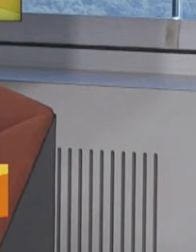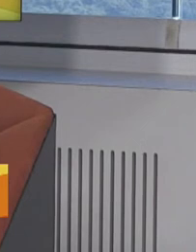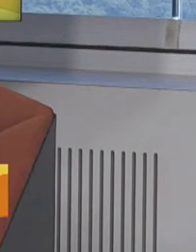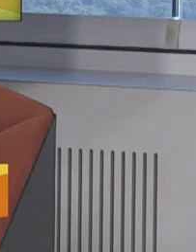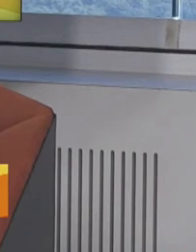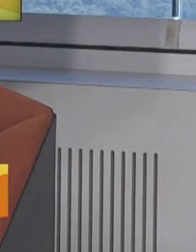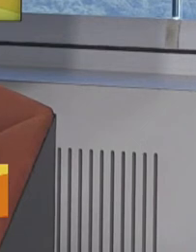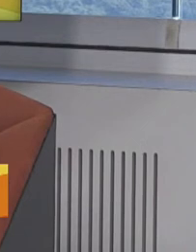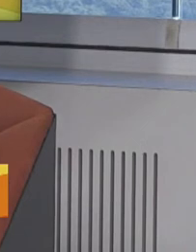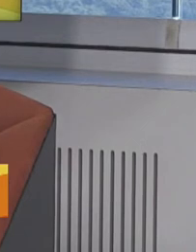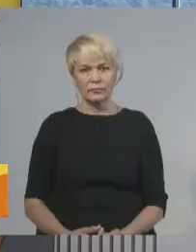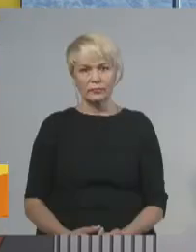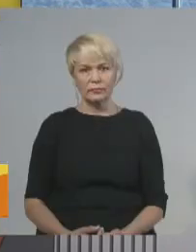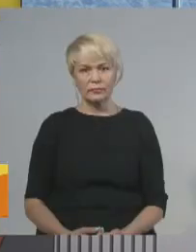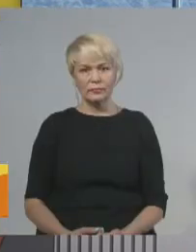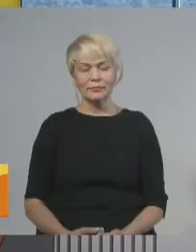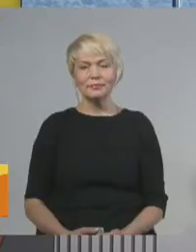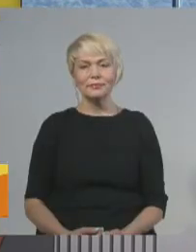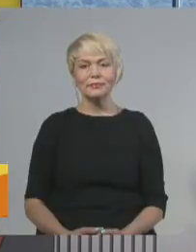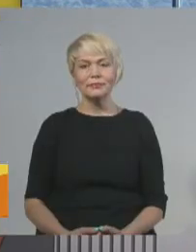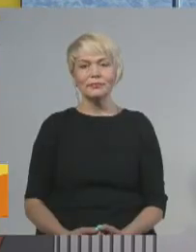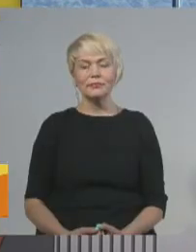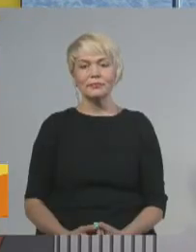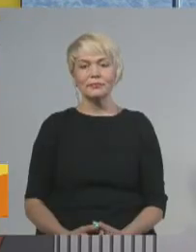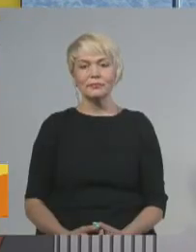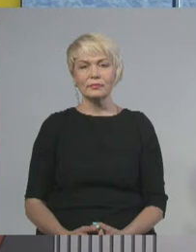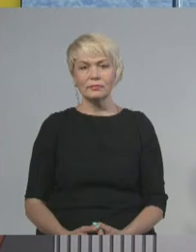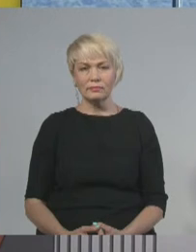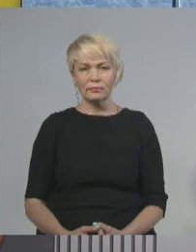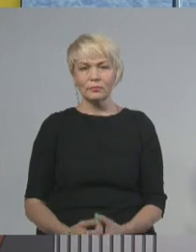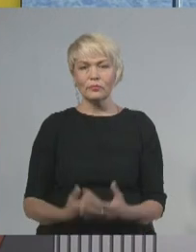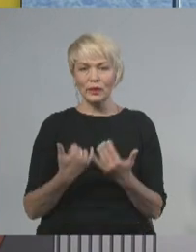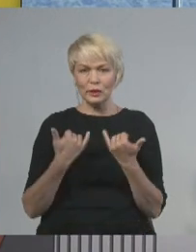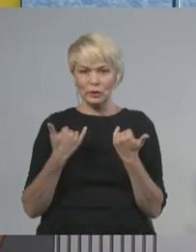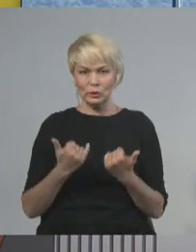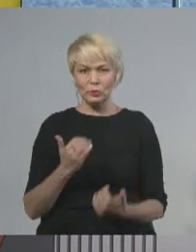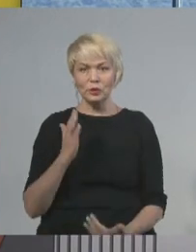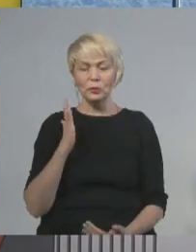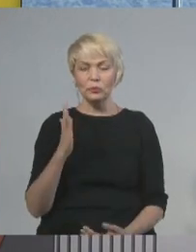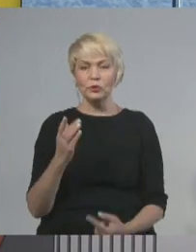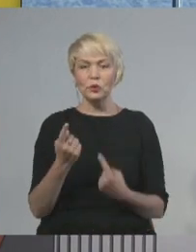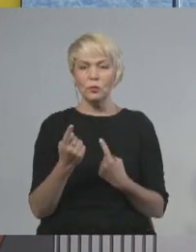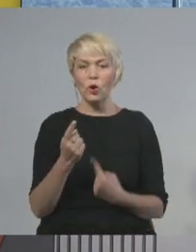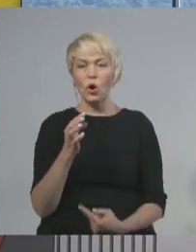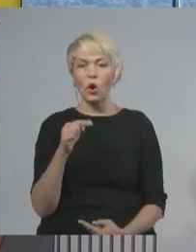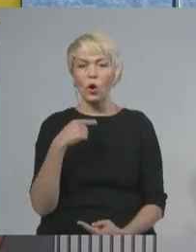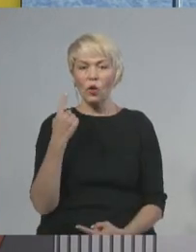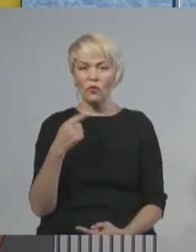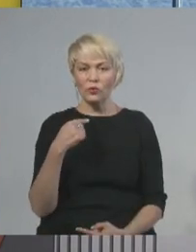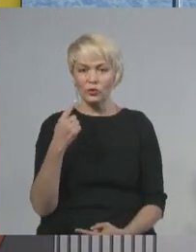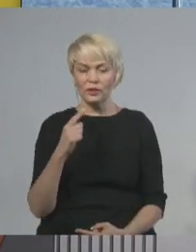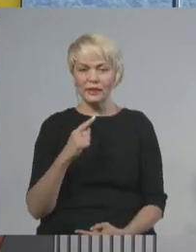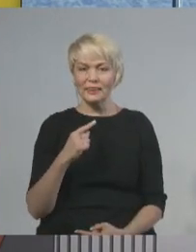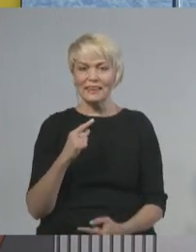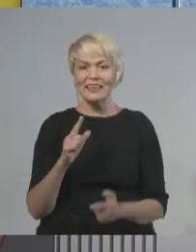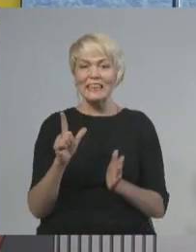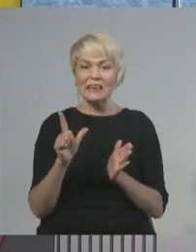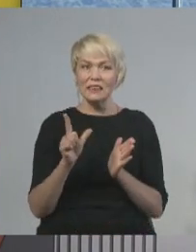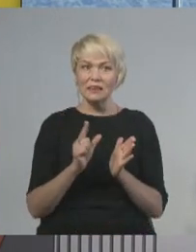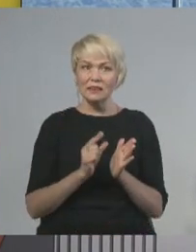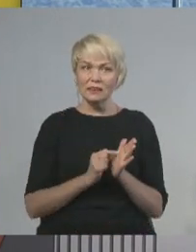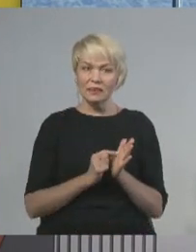this content or distribution of content and a reliable business model today we shall speak with